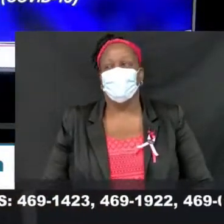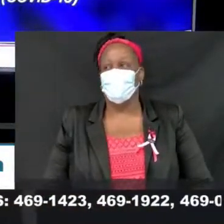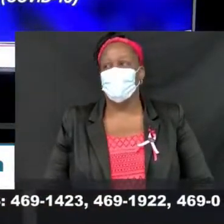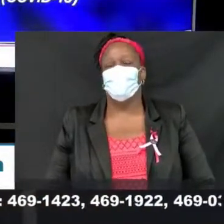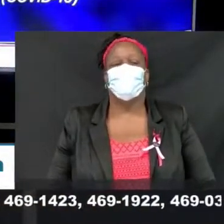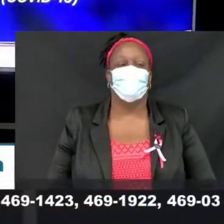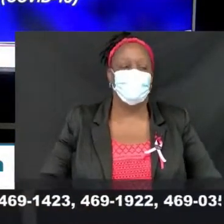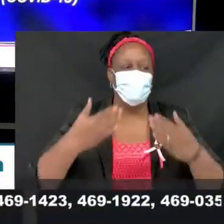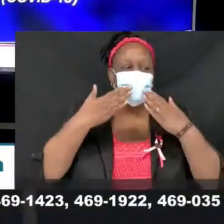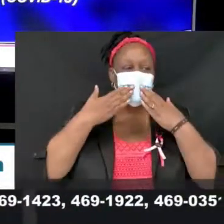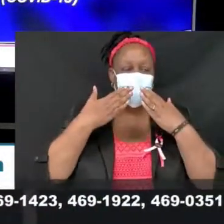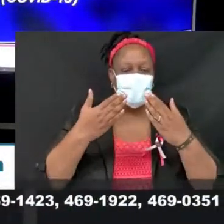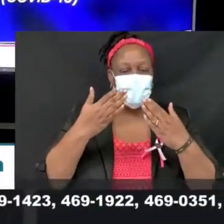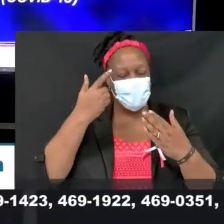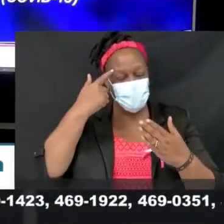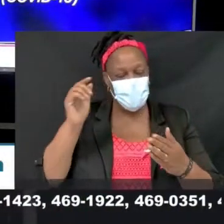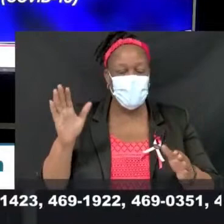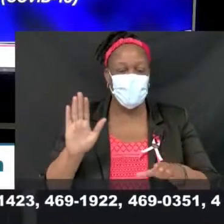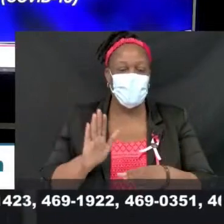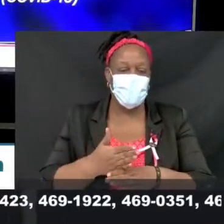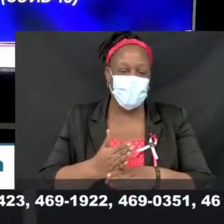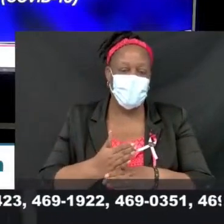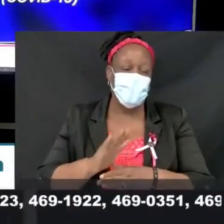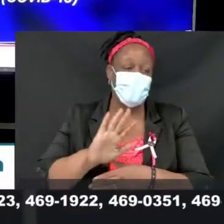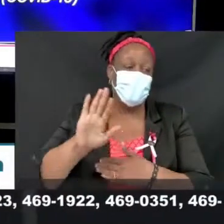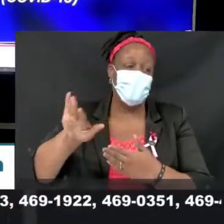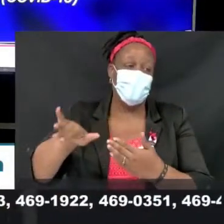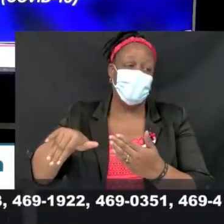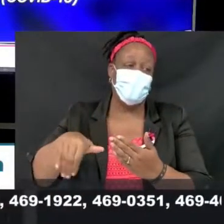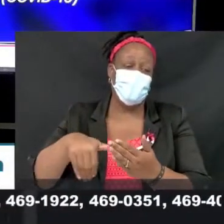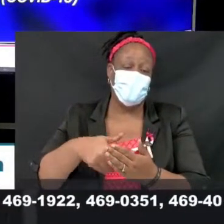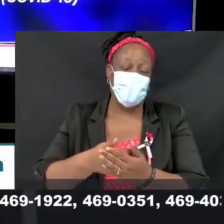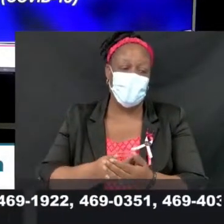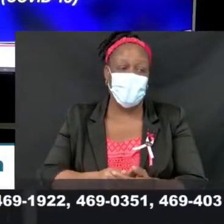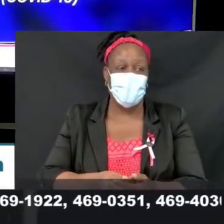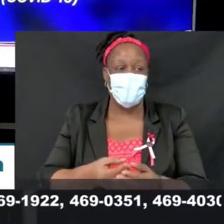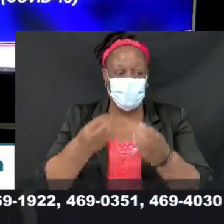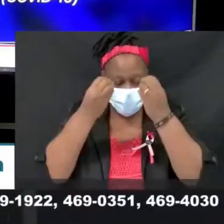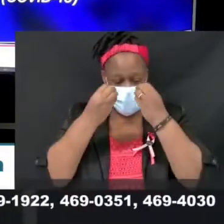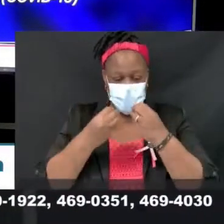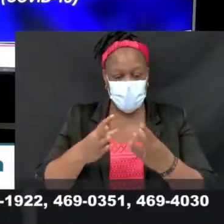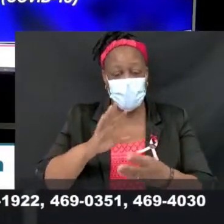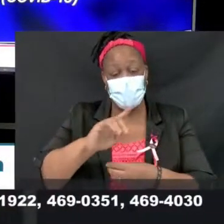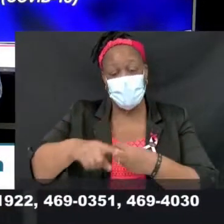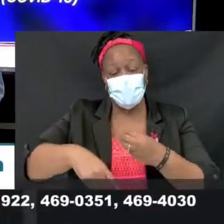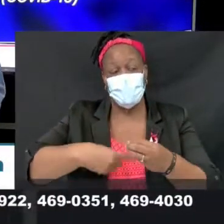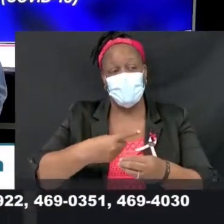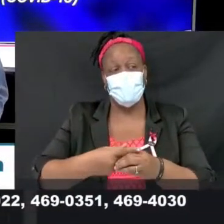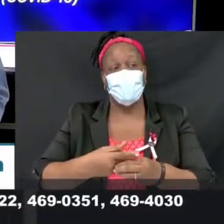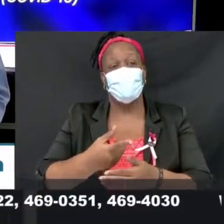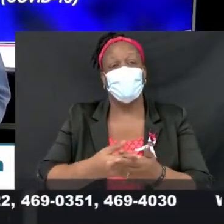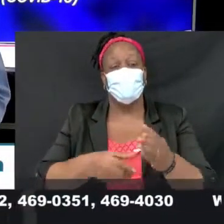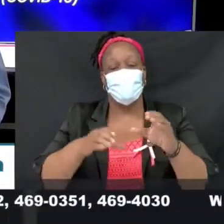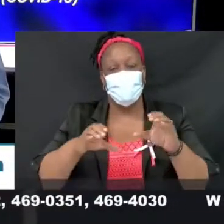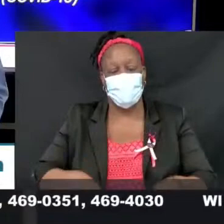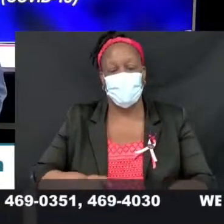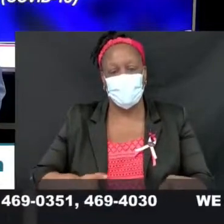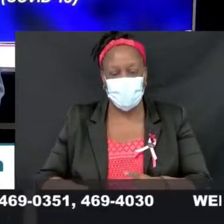And I thank you for sharing, Acting Chief Medical Officer, Dr. Cameron